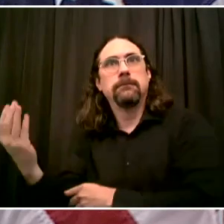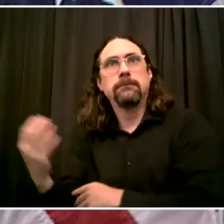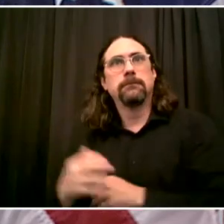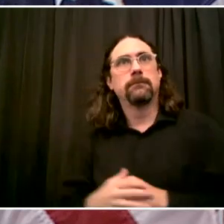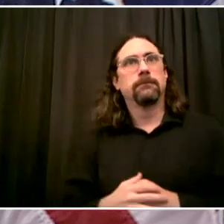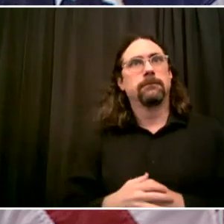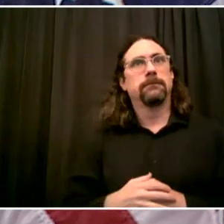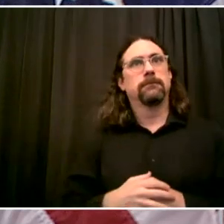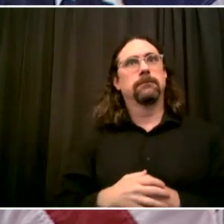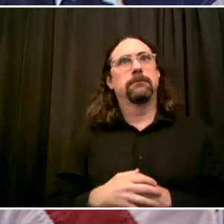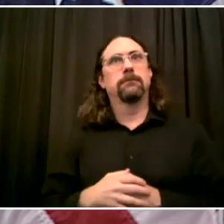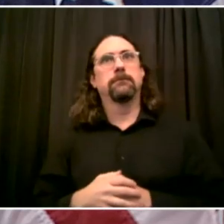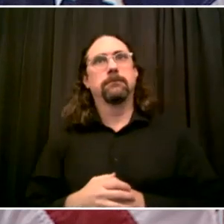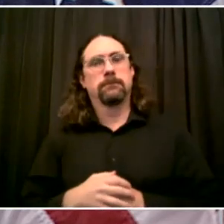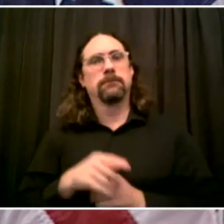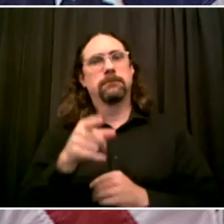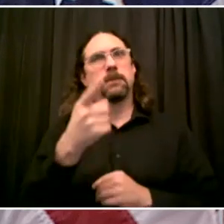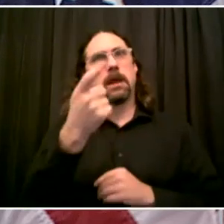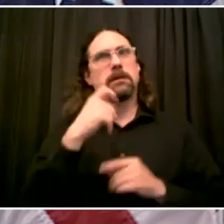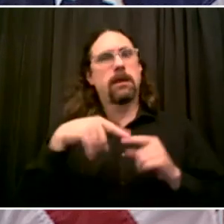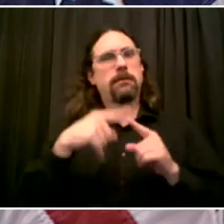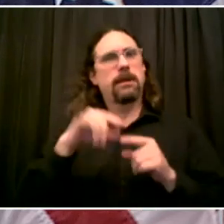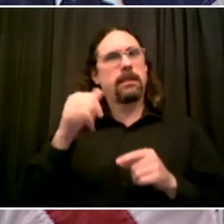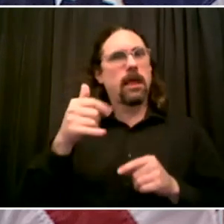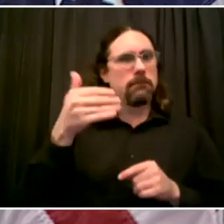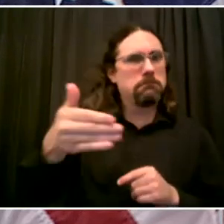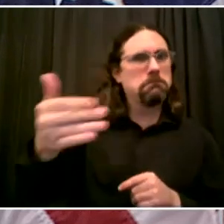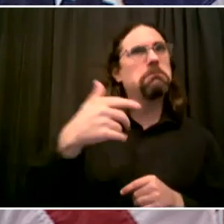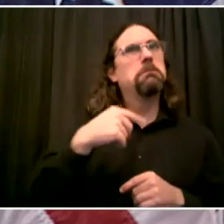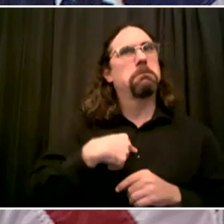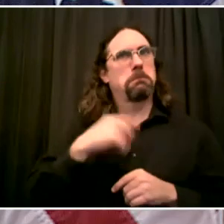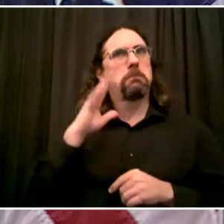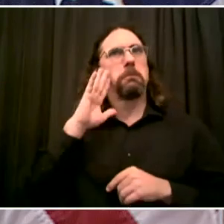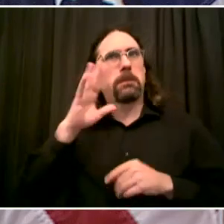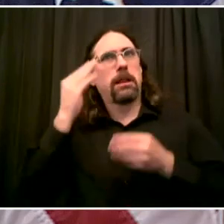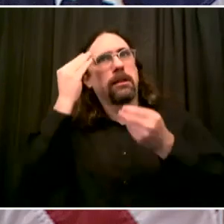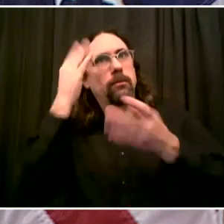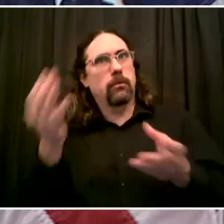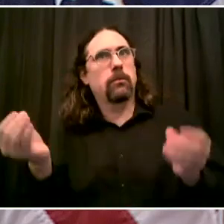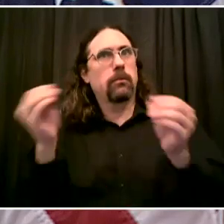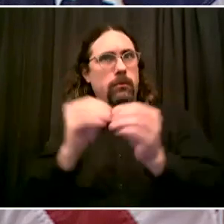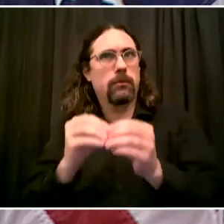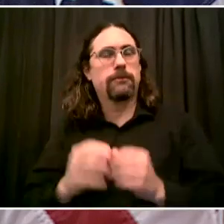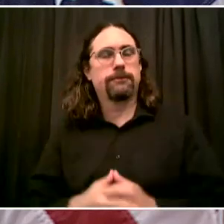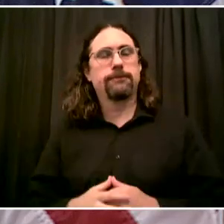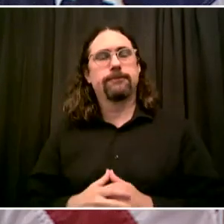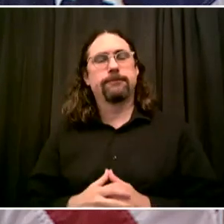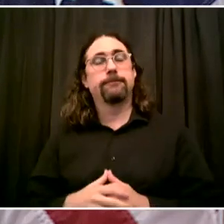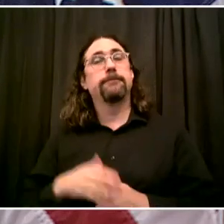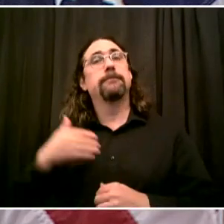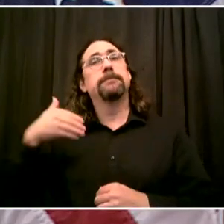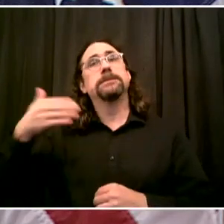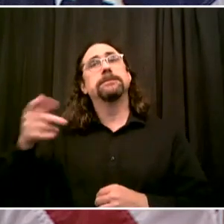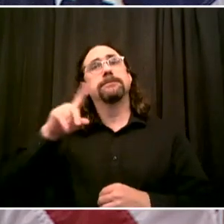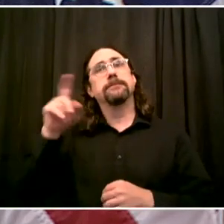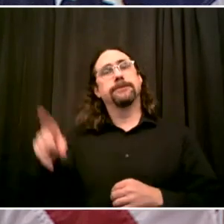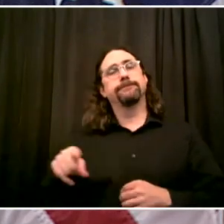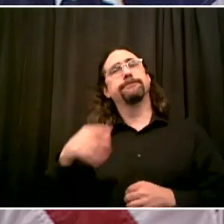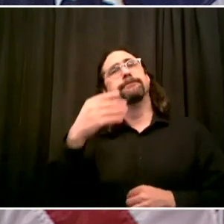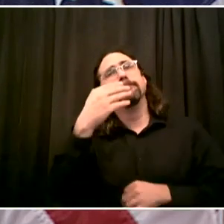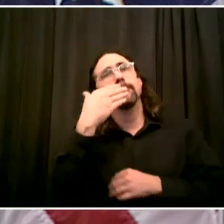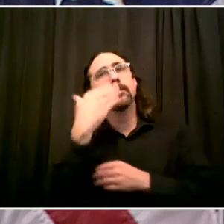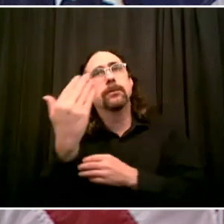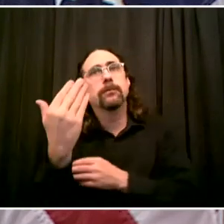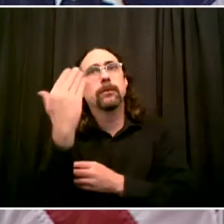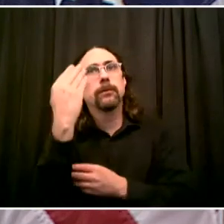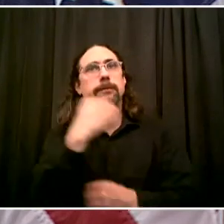Journal. Hey, good morning, Mr. Mayor. Secondly, I third what Julia and Ruben asked. I